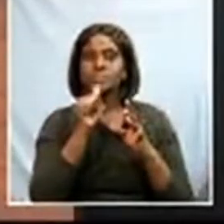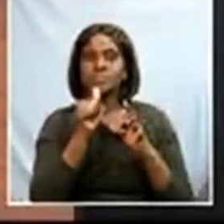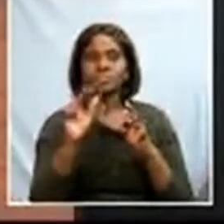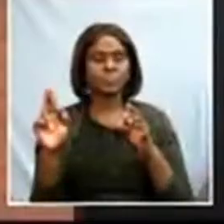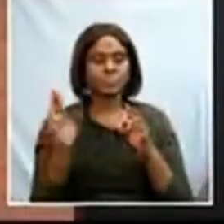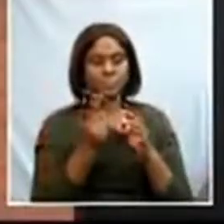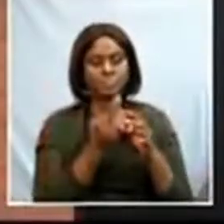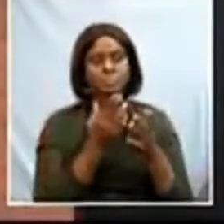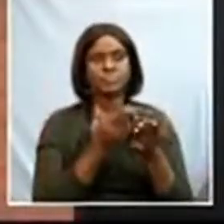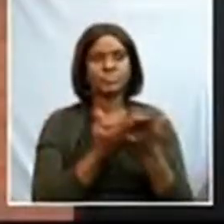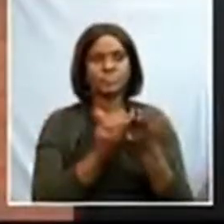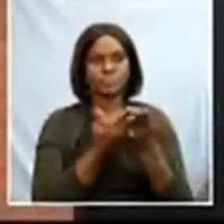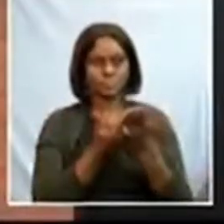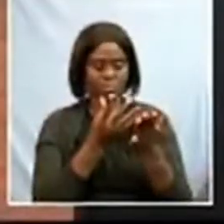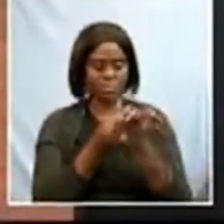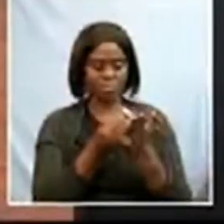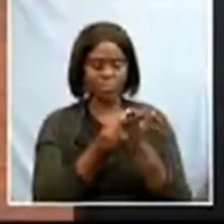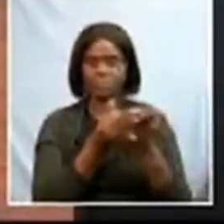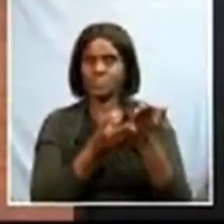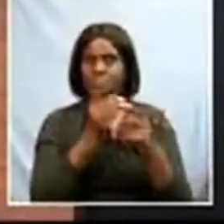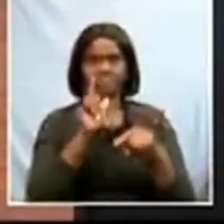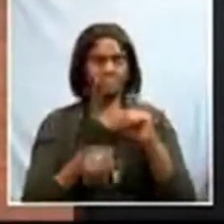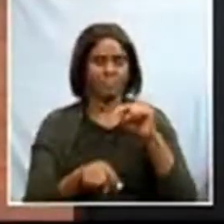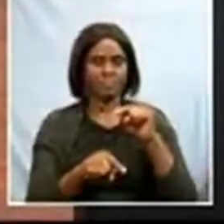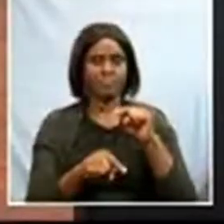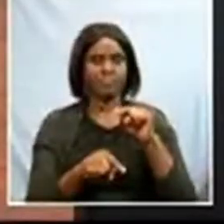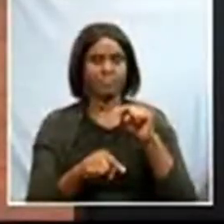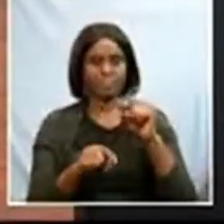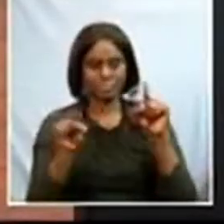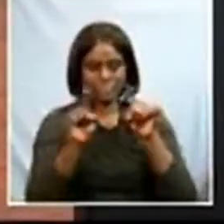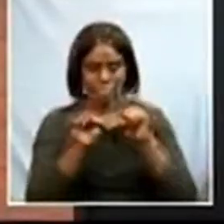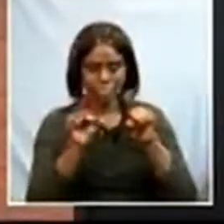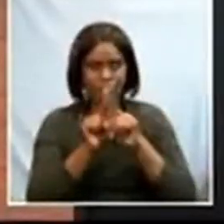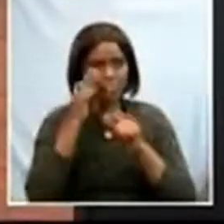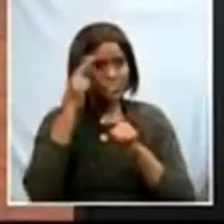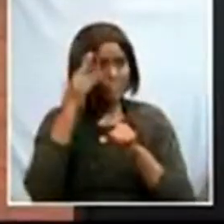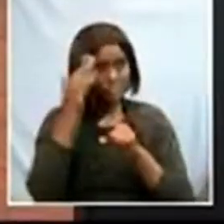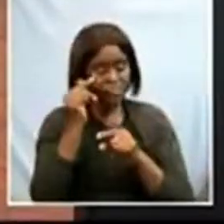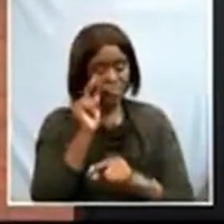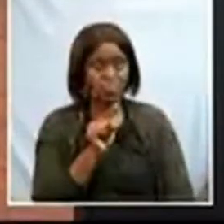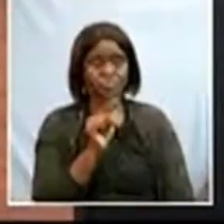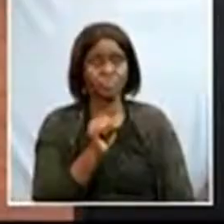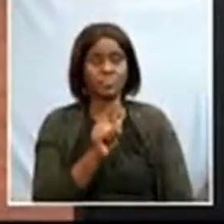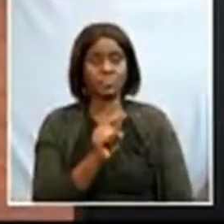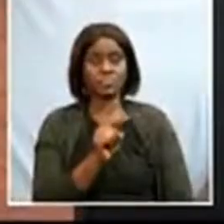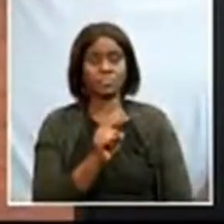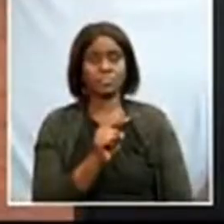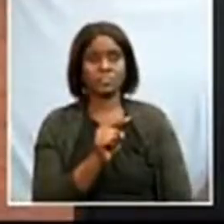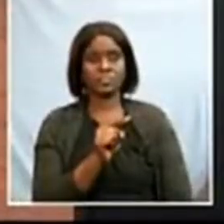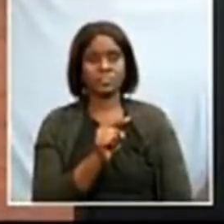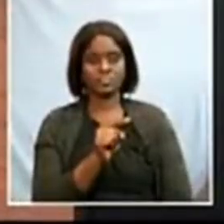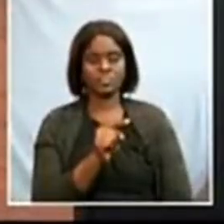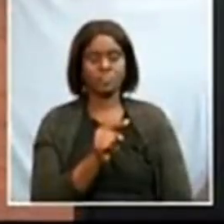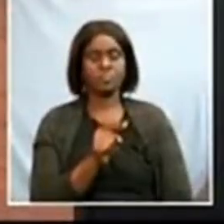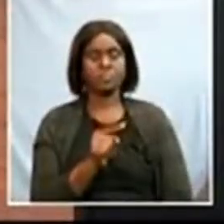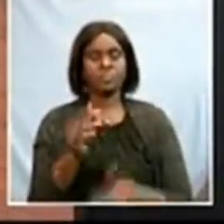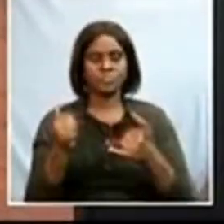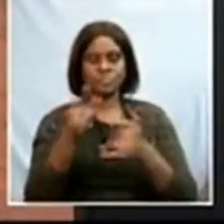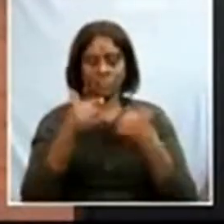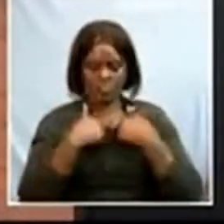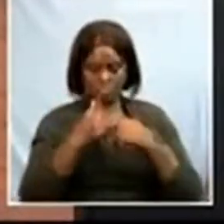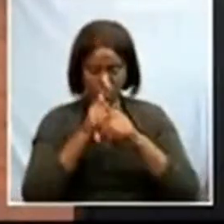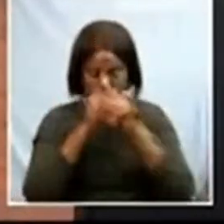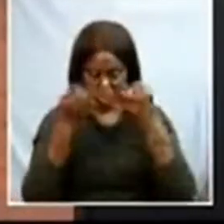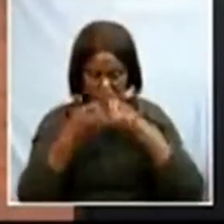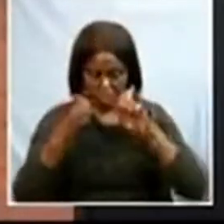refund this money. Is that the reason why now you have decided even